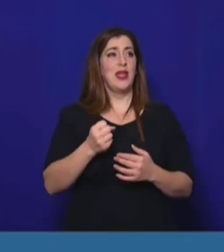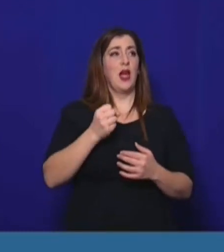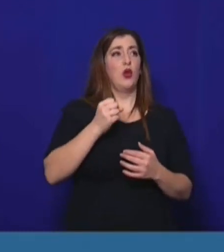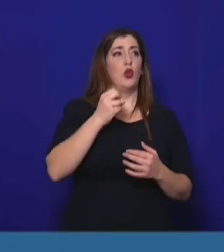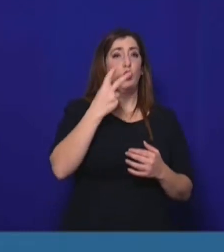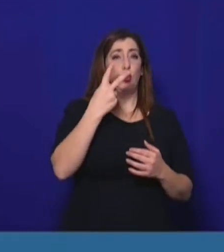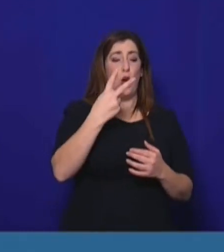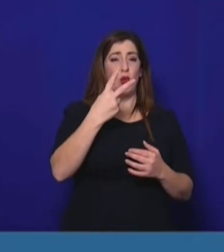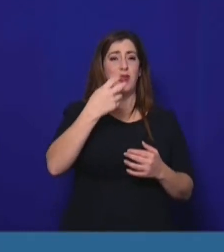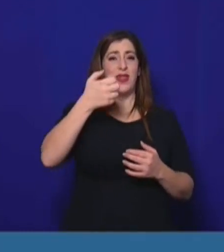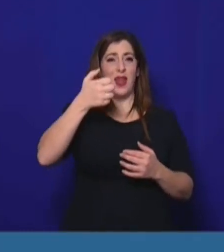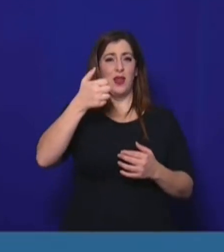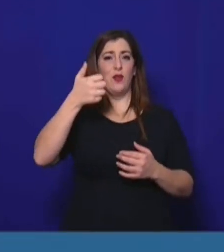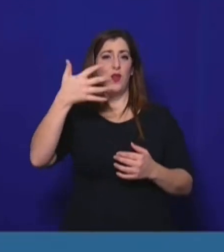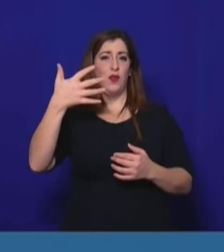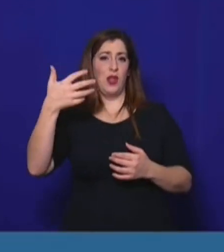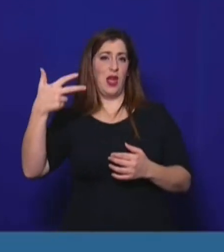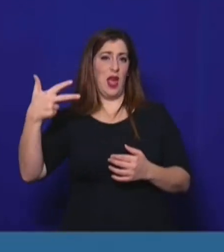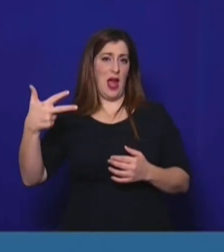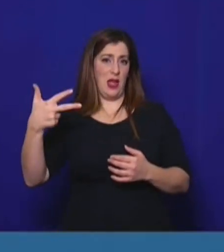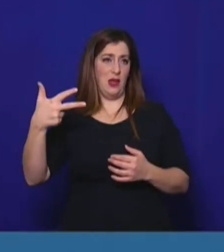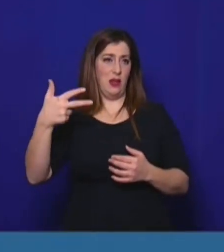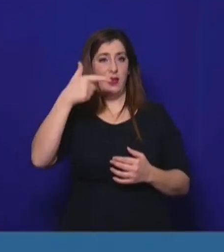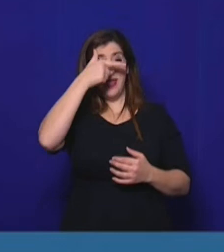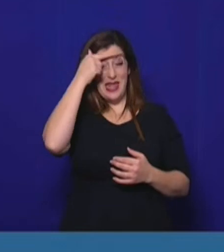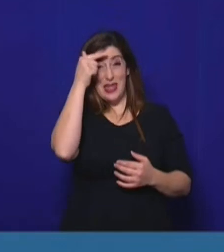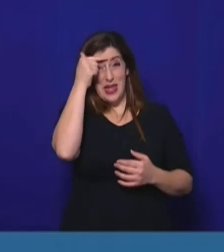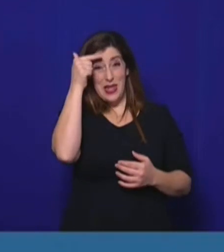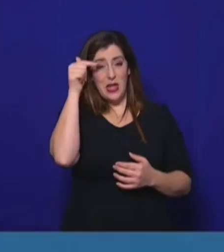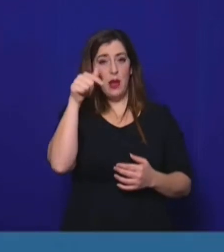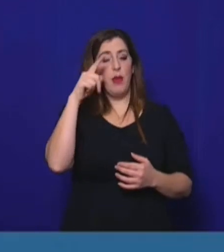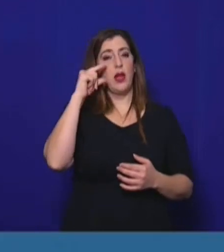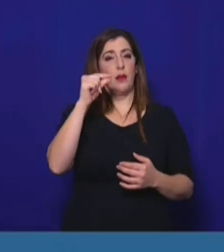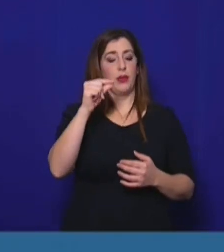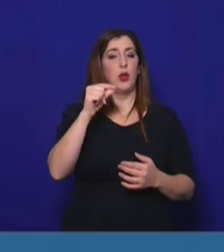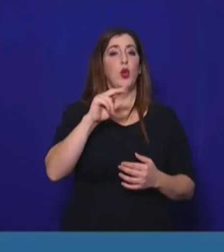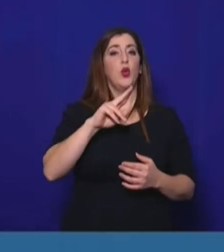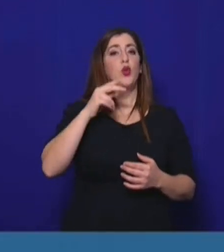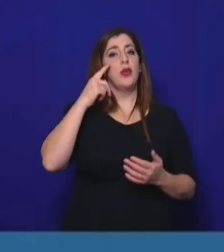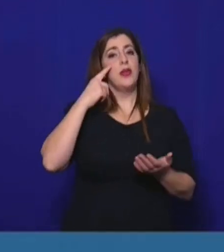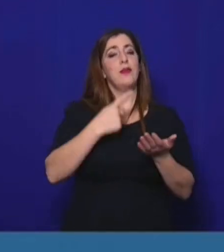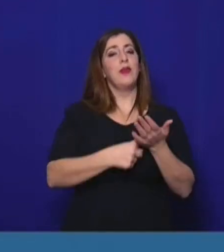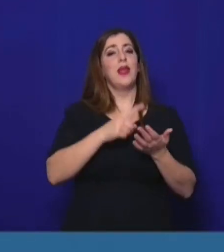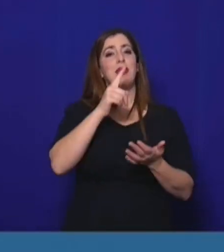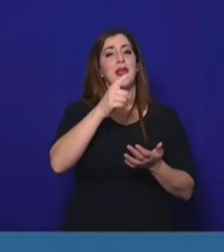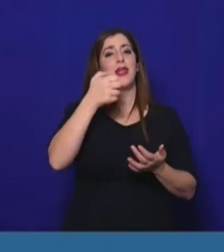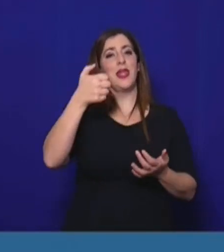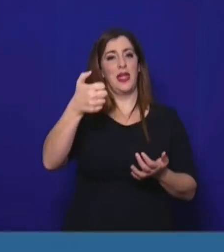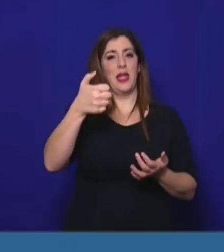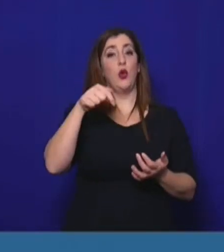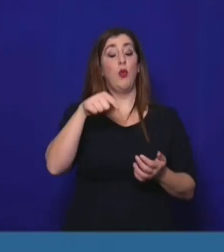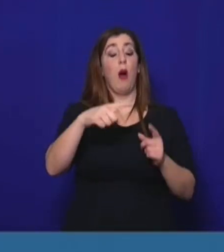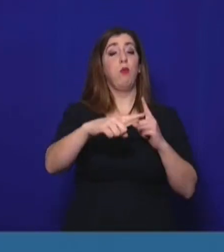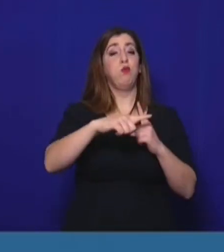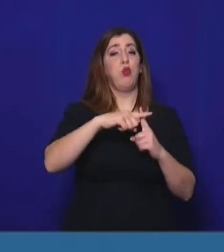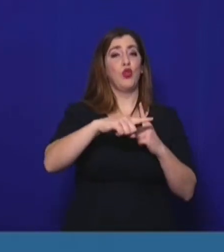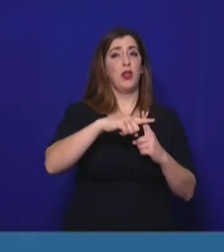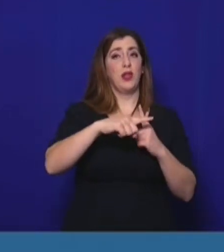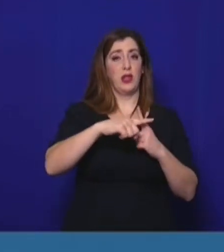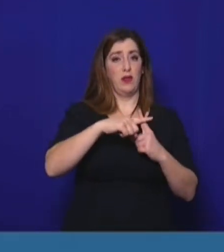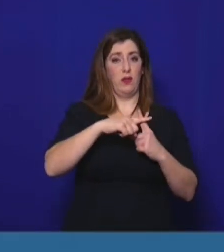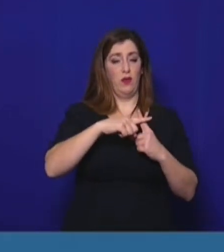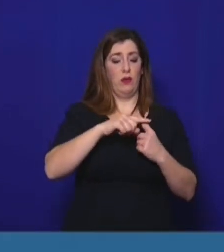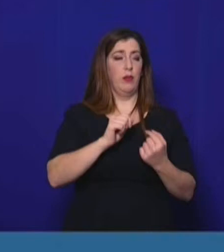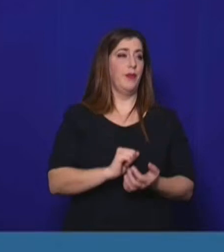2658 li minn dan sibna 16 il-persuna li propju kien pożittiv. U allura hemmhekk aħna dawn kienu